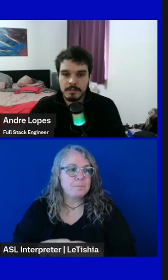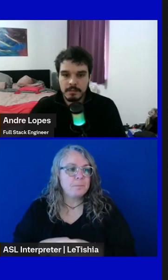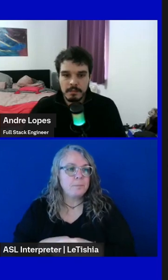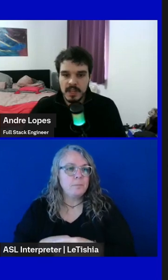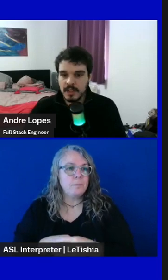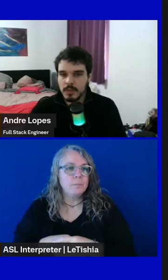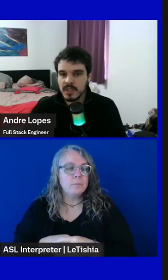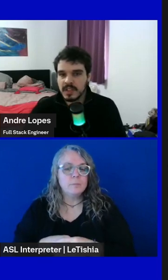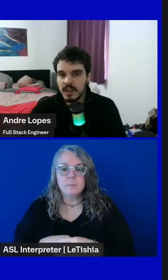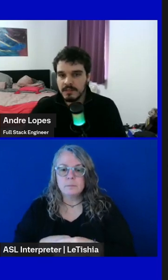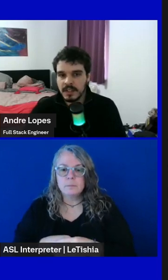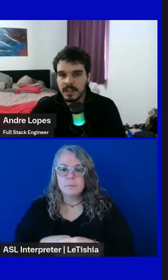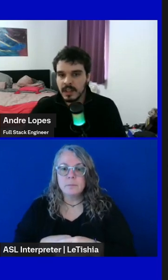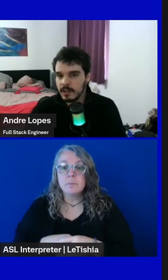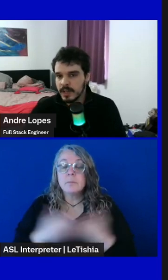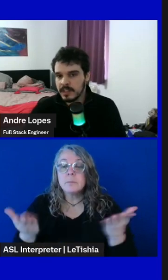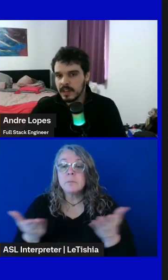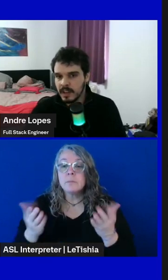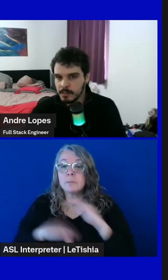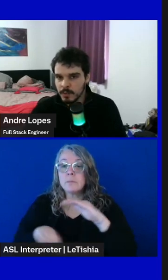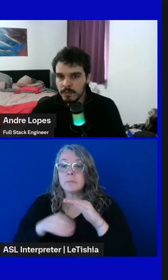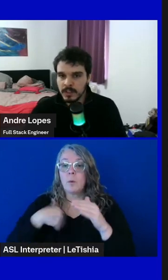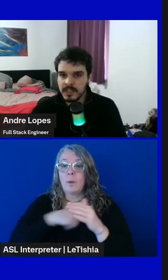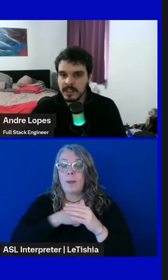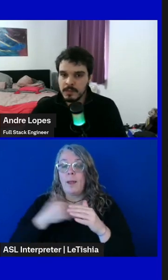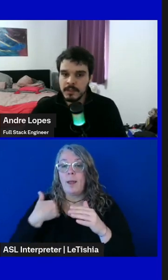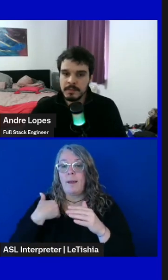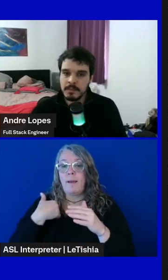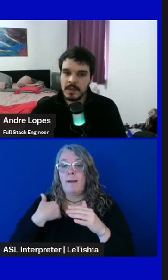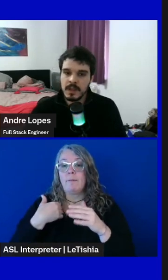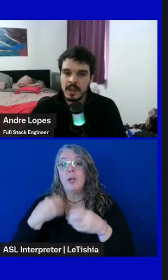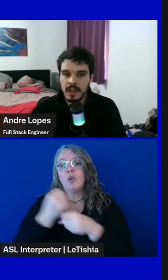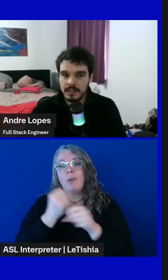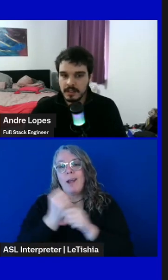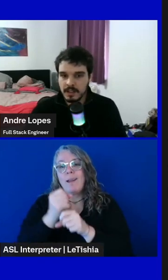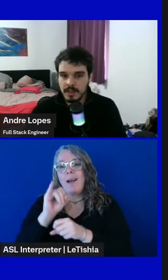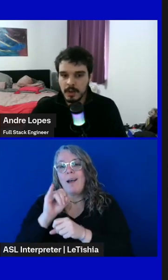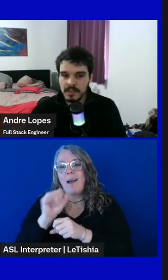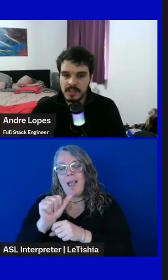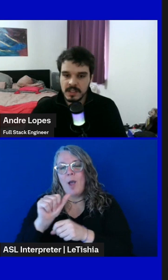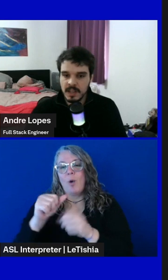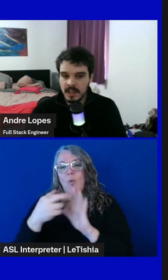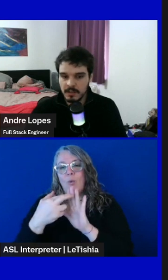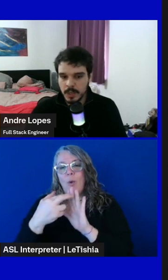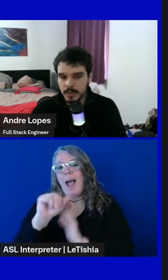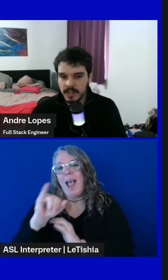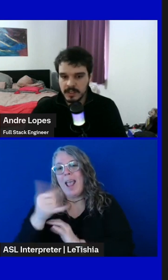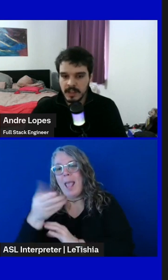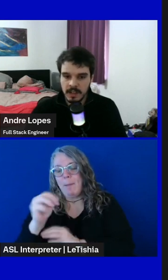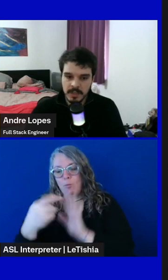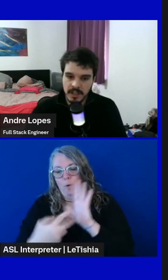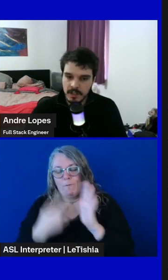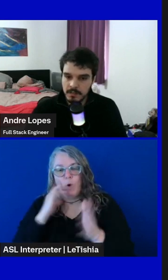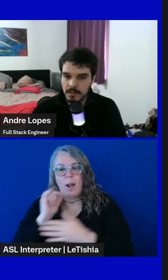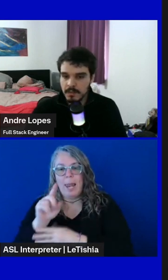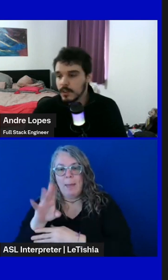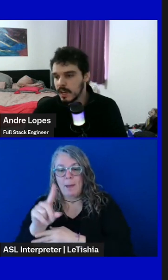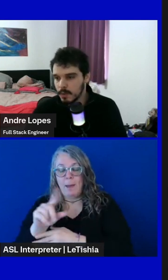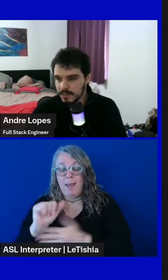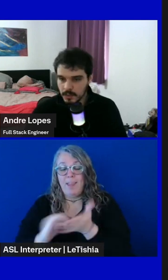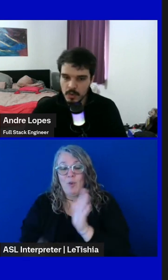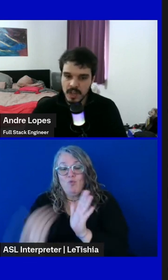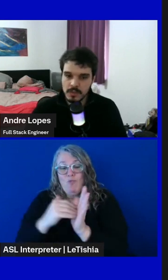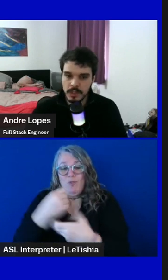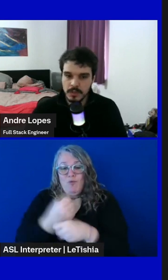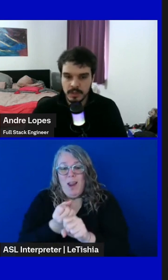And here, basically, we just have a create an IAM role for this Lambda and give the policies and recreate a Lambda here for